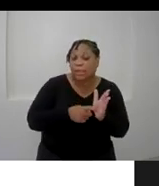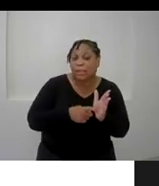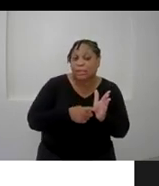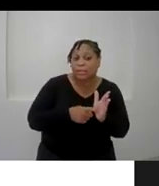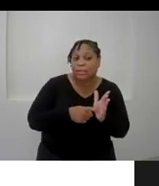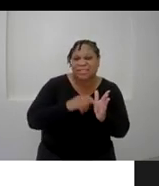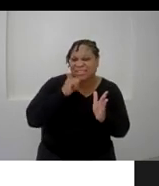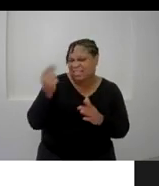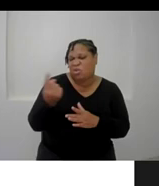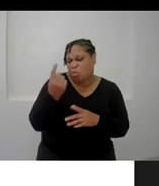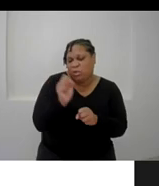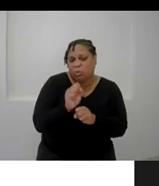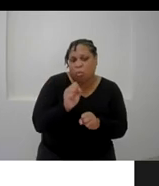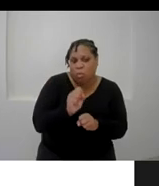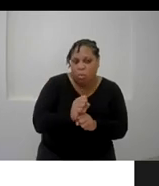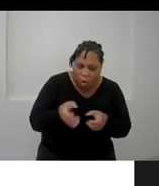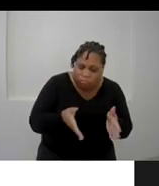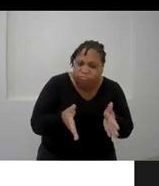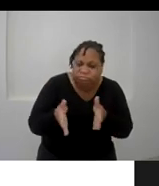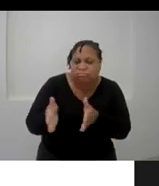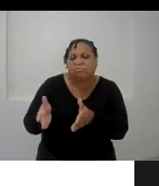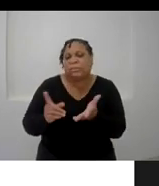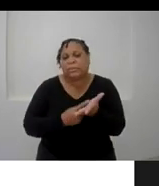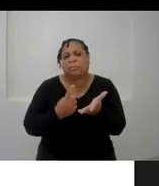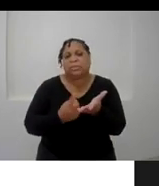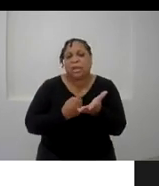don't always work, and that sometimes they will